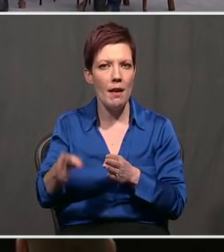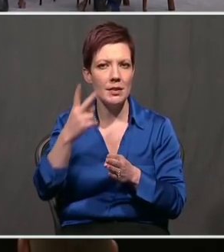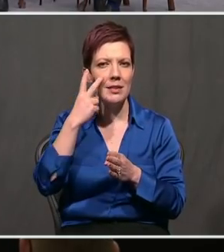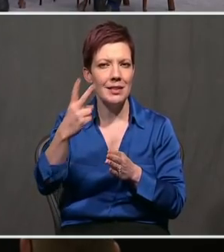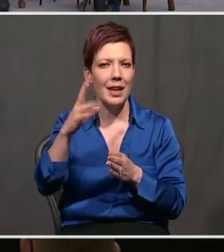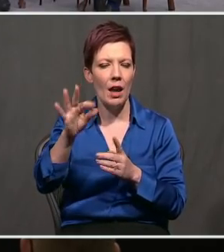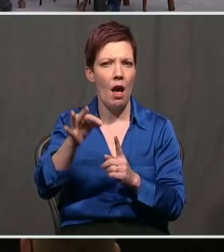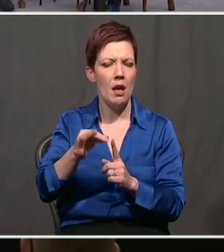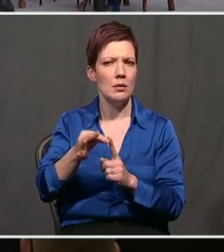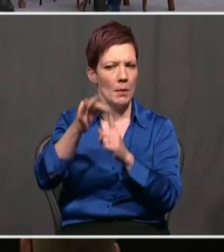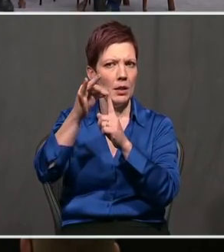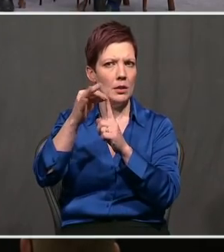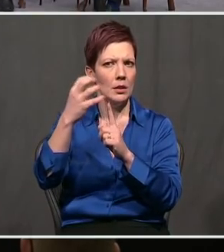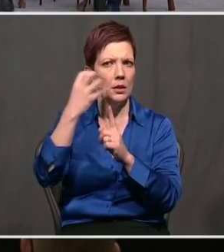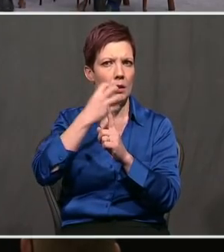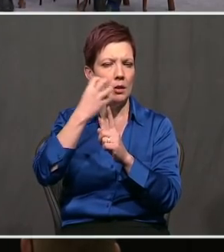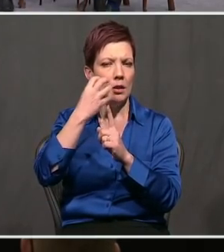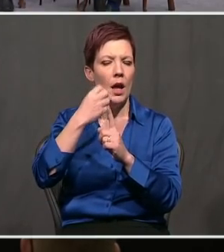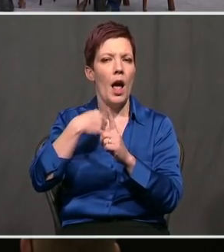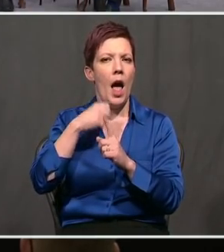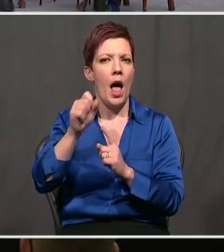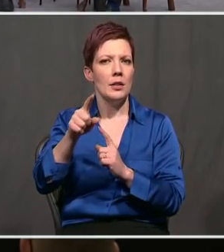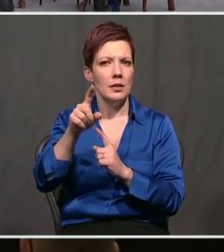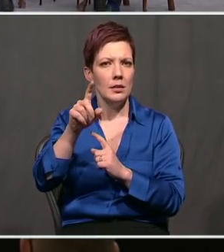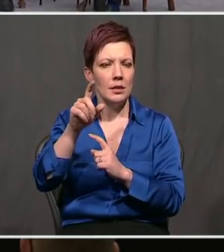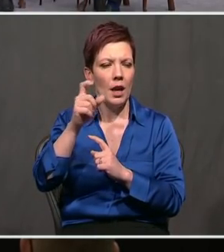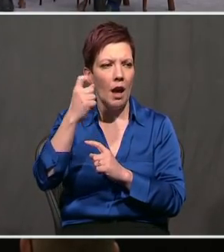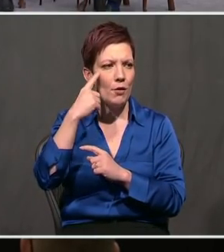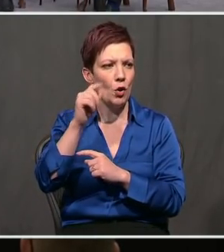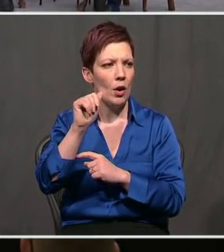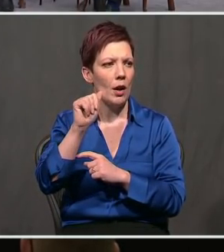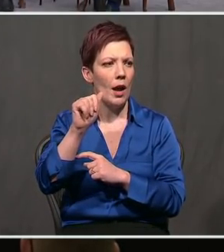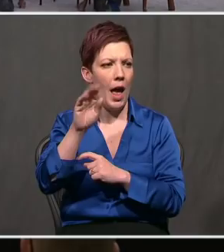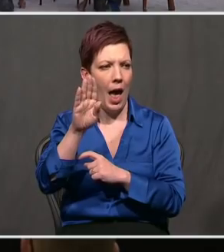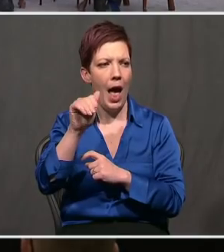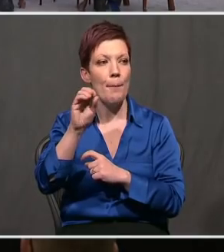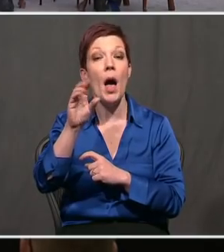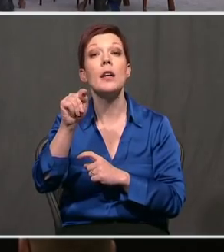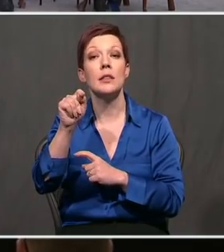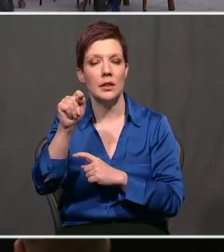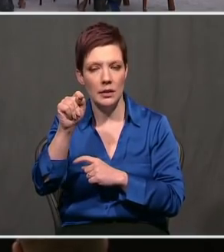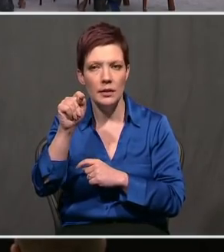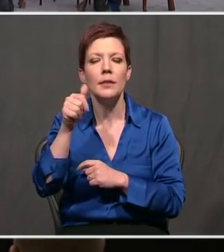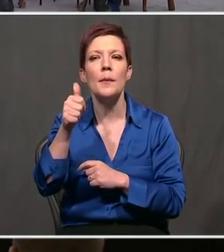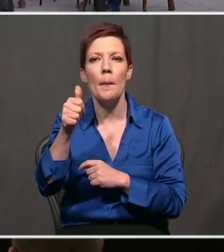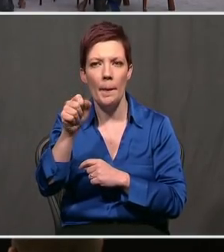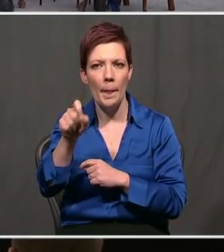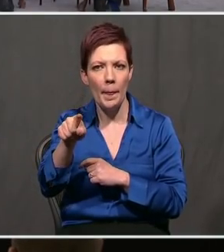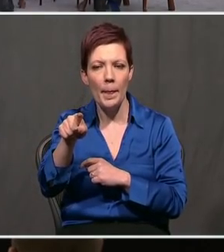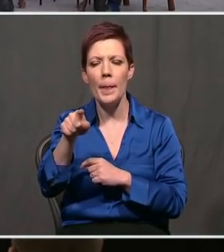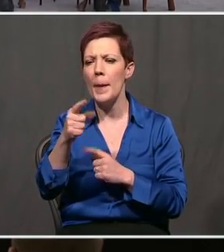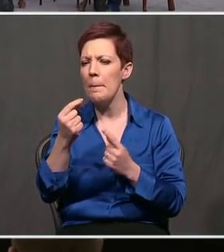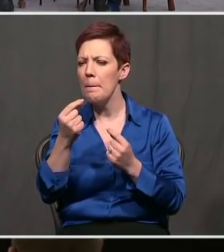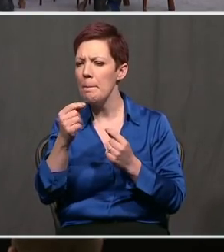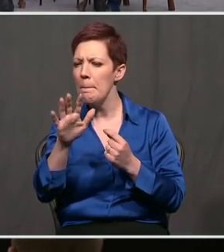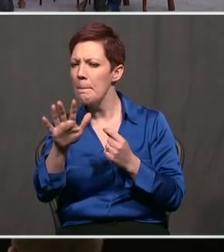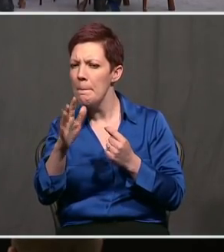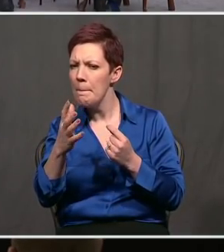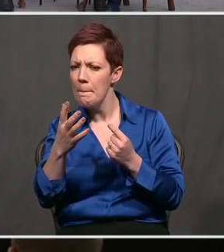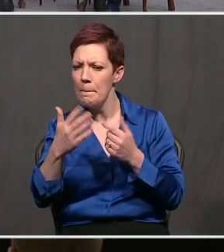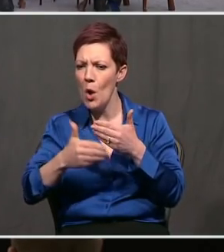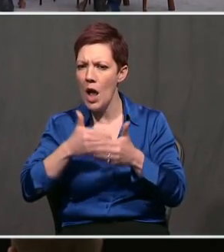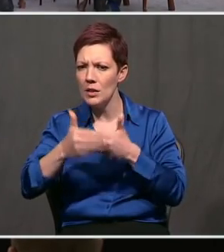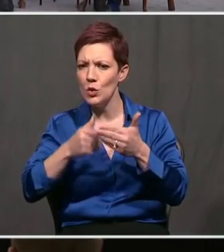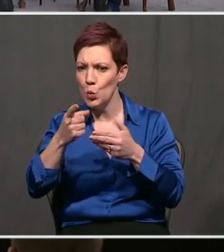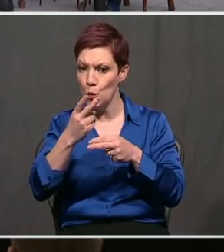exceptional. Let me ask first, Governor Abbott, do you mind sharing with us any insights about the process you used to come up